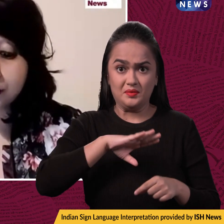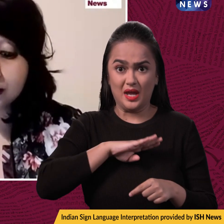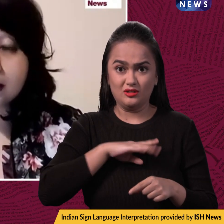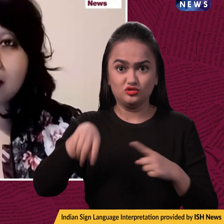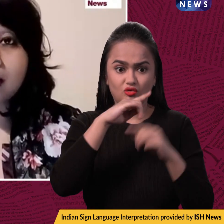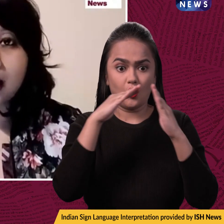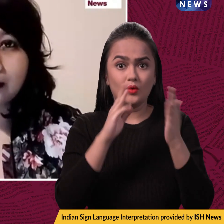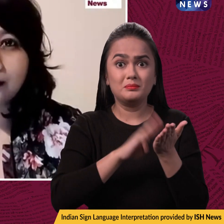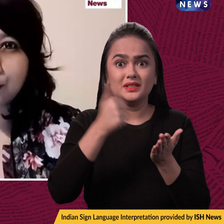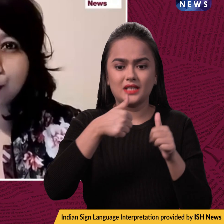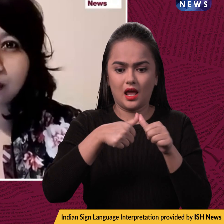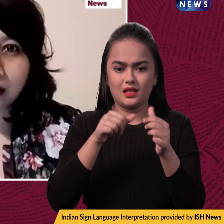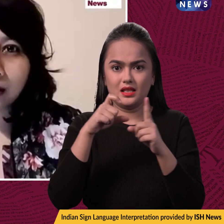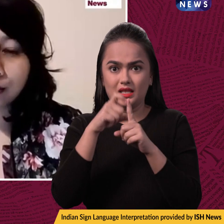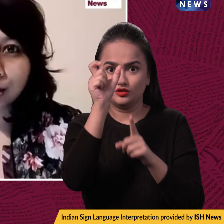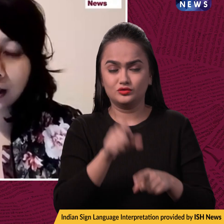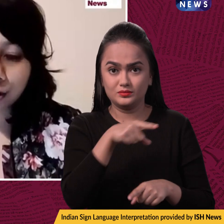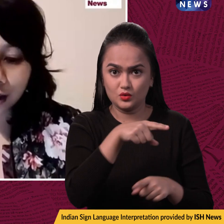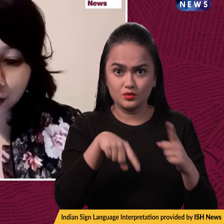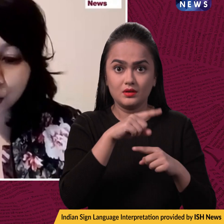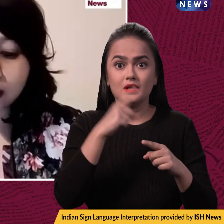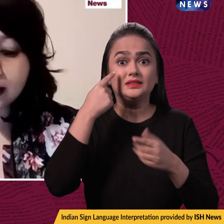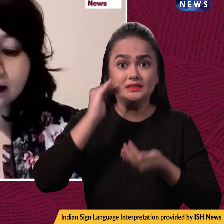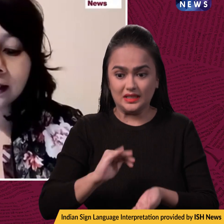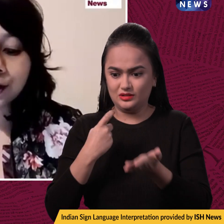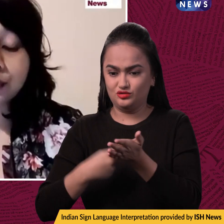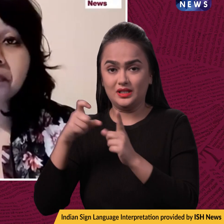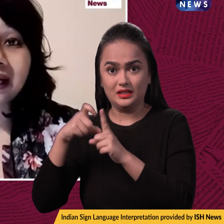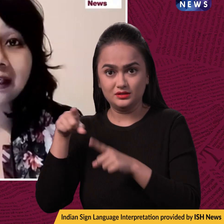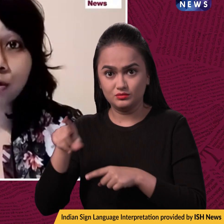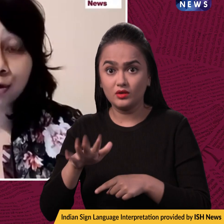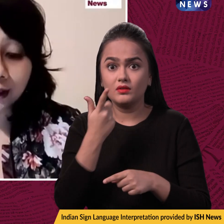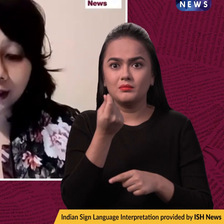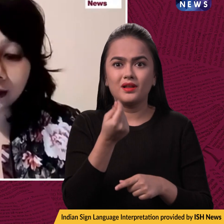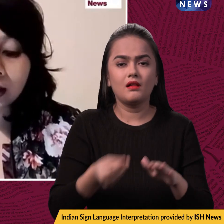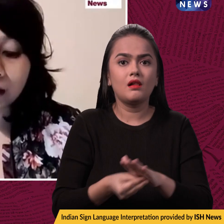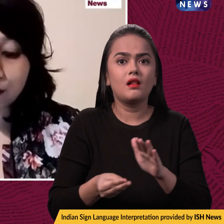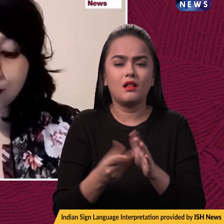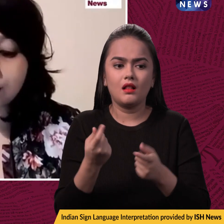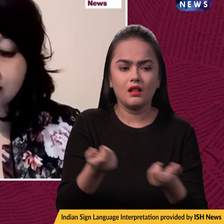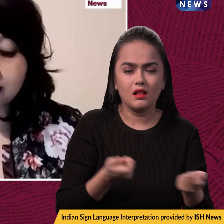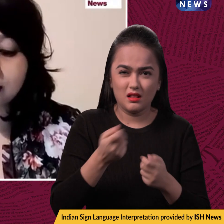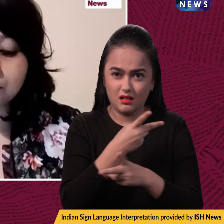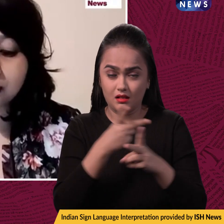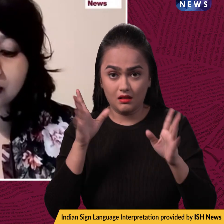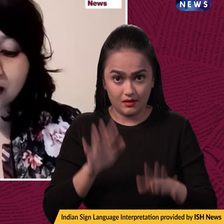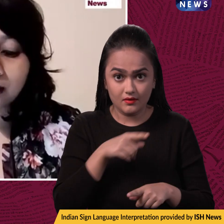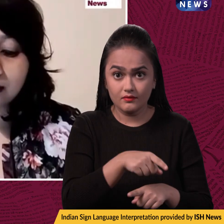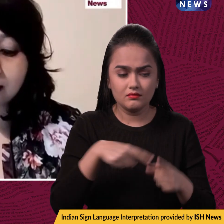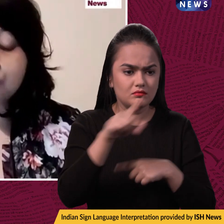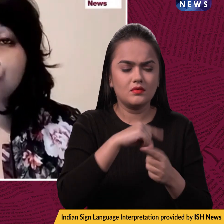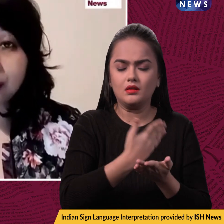Maharashtra Home Minister Anil Deshmukh's son Hrishikesh Deshmukh in connection with the money laundering case. Now, according to ED,